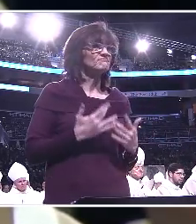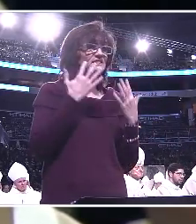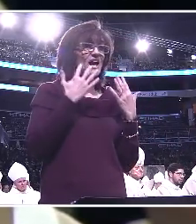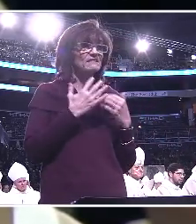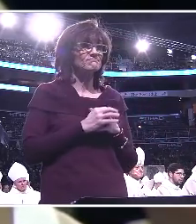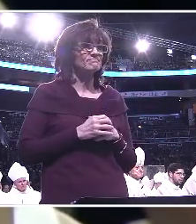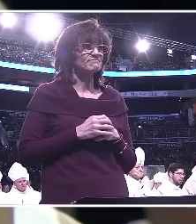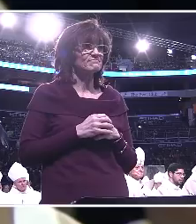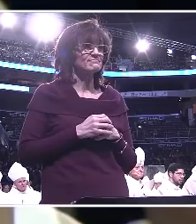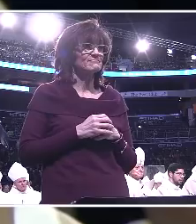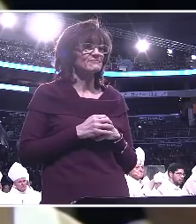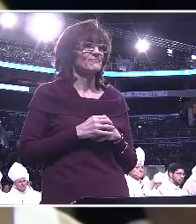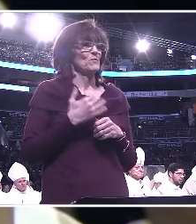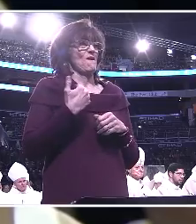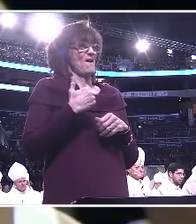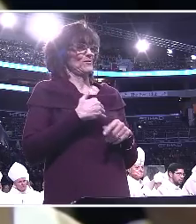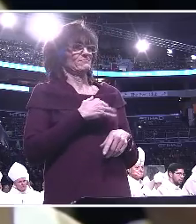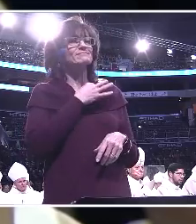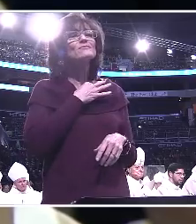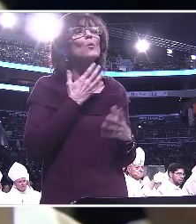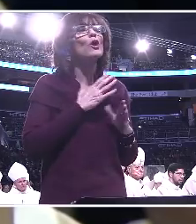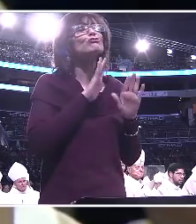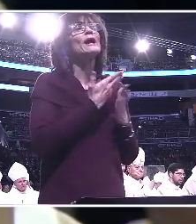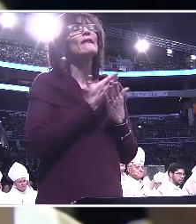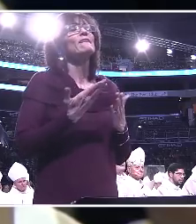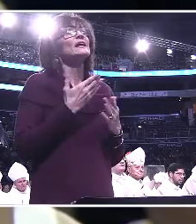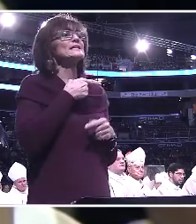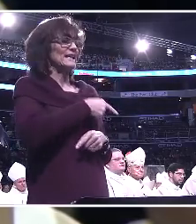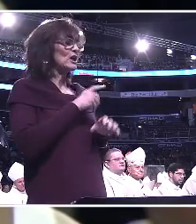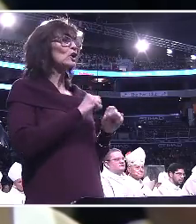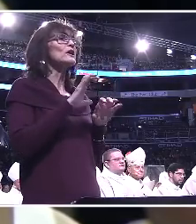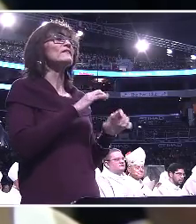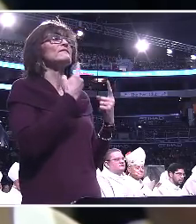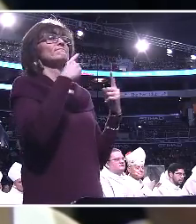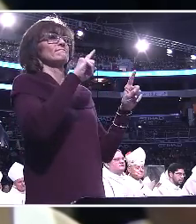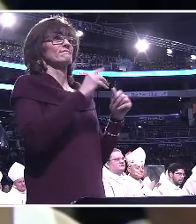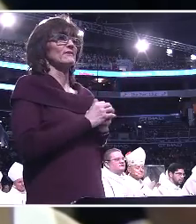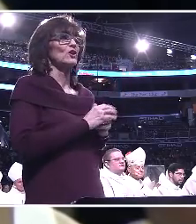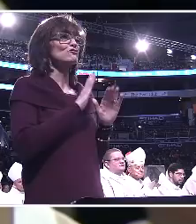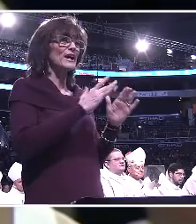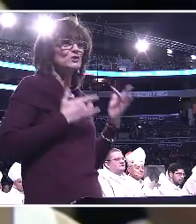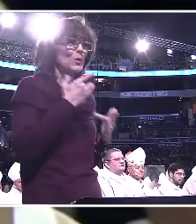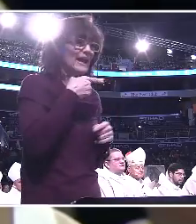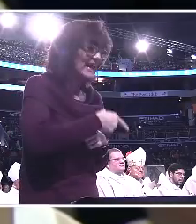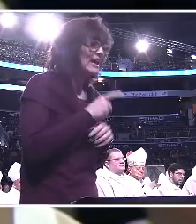What great good he could have accomplished. What great joy he could have experienced by following Christ.